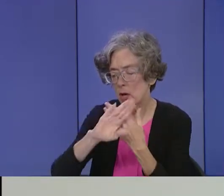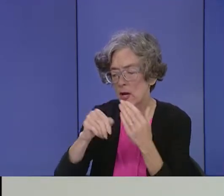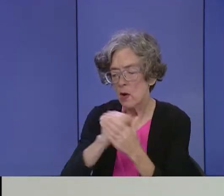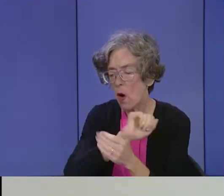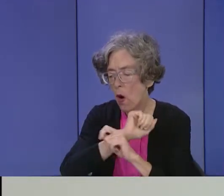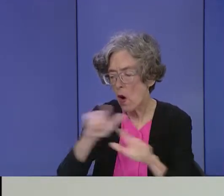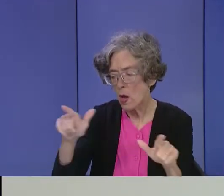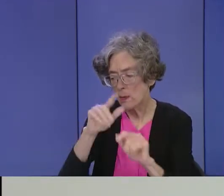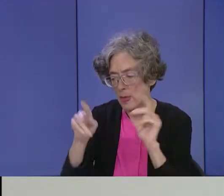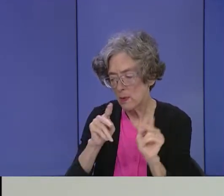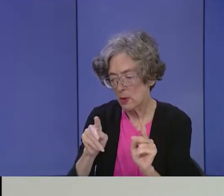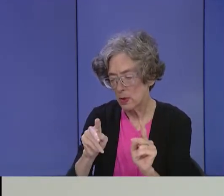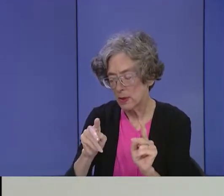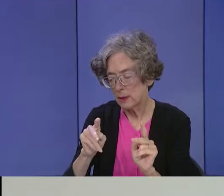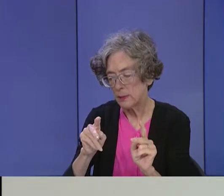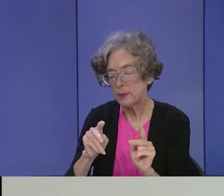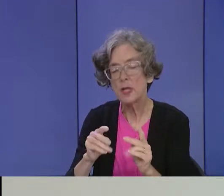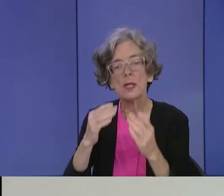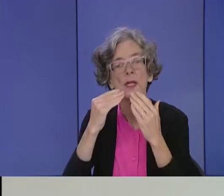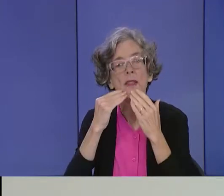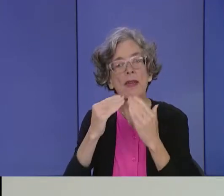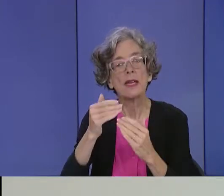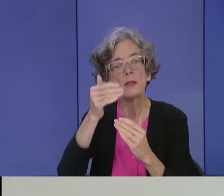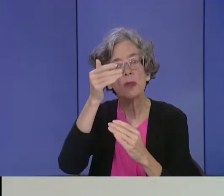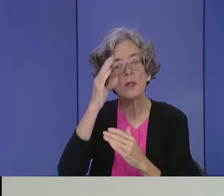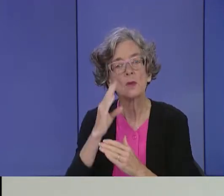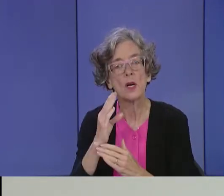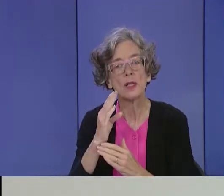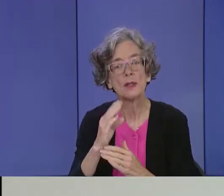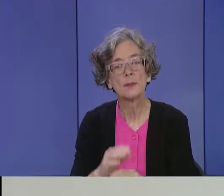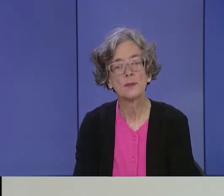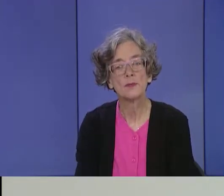all. Thanks be to God.